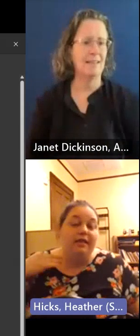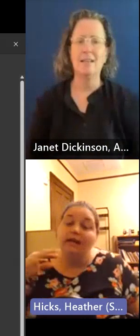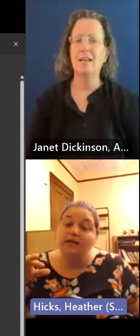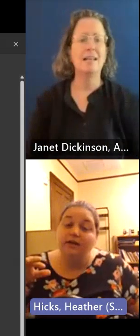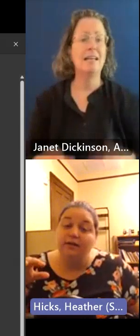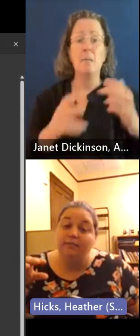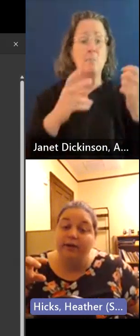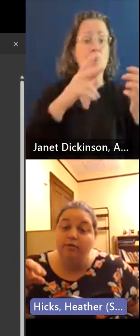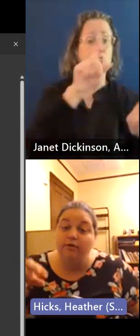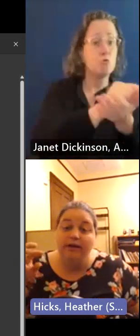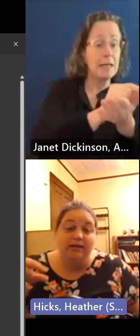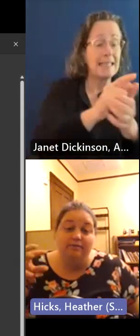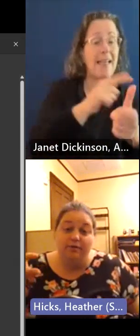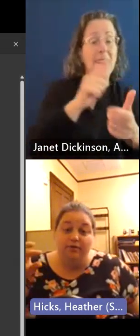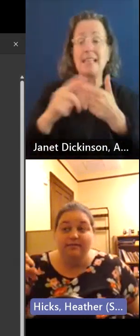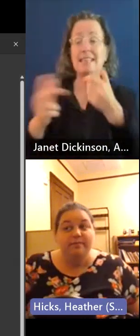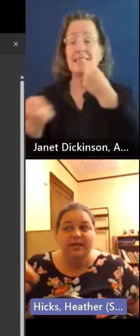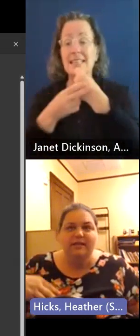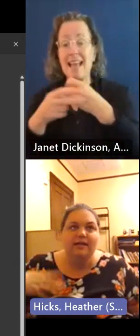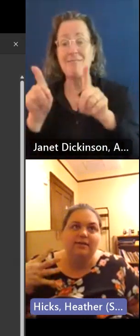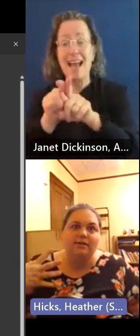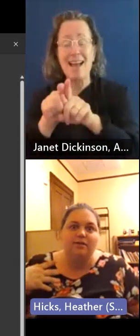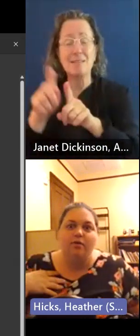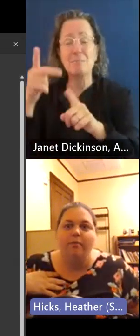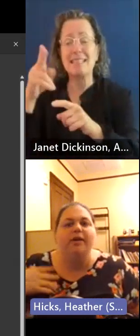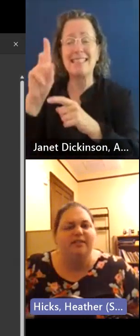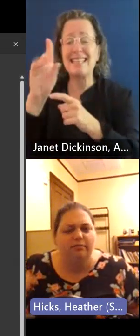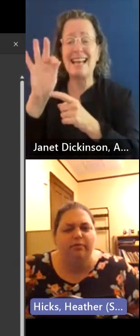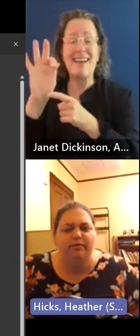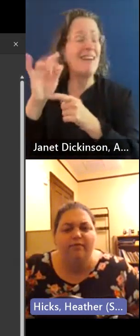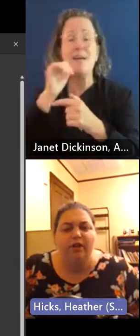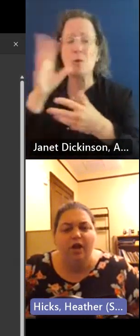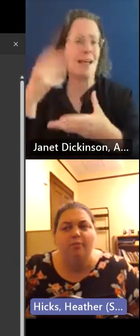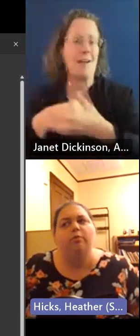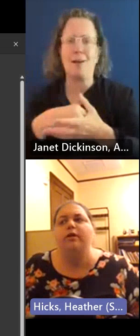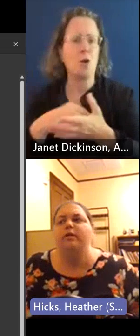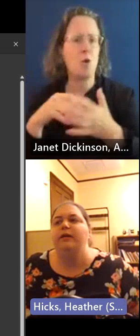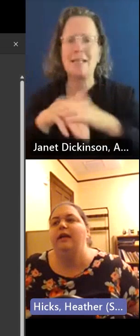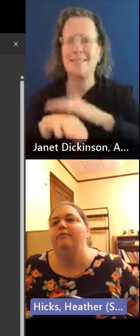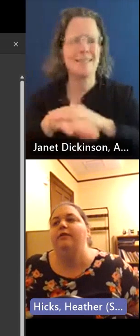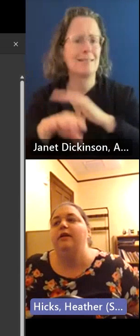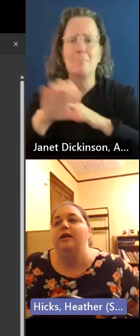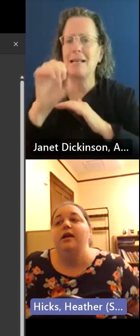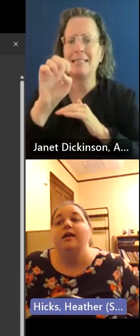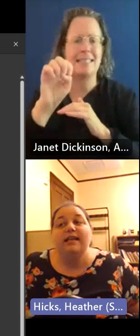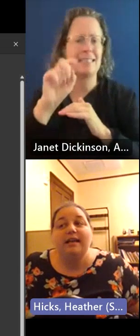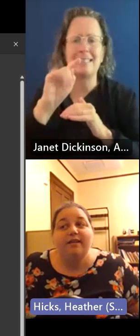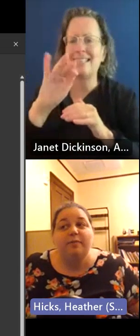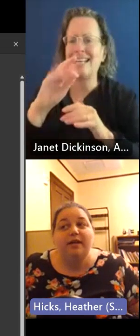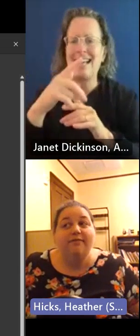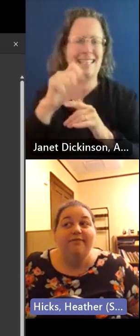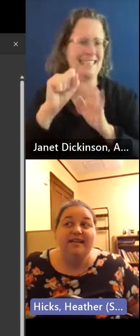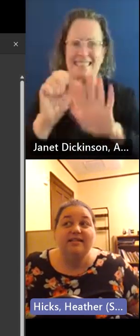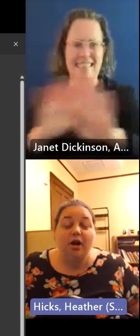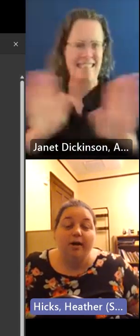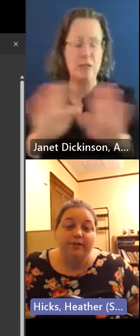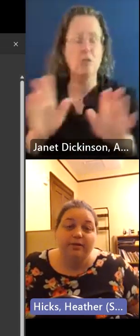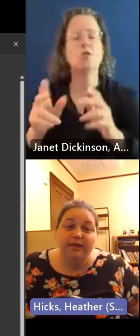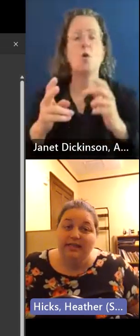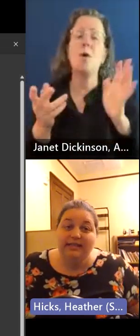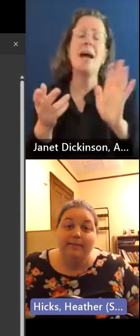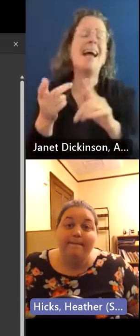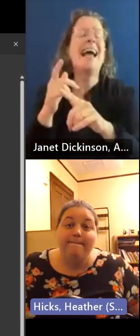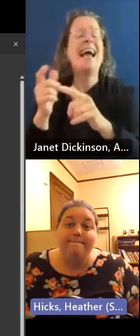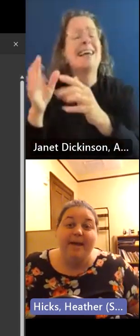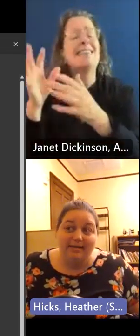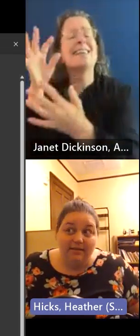PDF, that's not going to bring over any of your accessibility settings, so it's going to involve a lot more work in PDF. Save as PDF is an option,